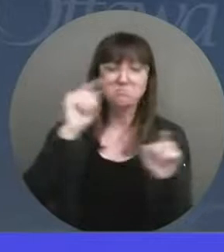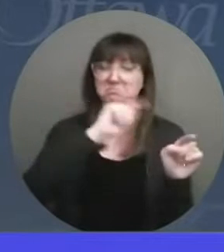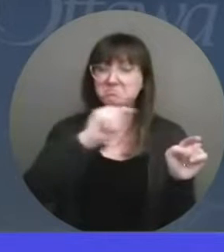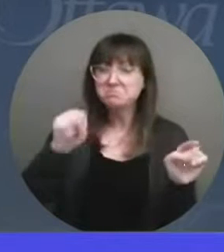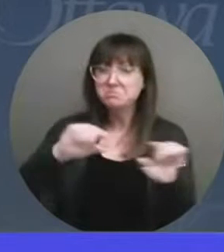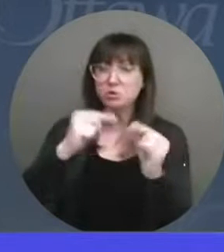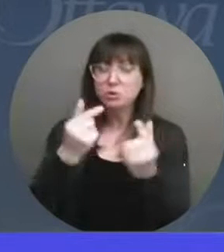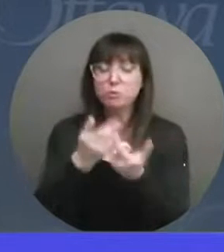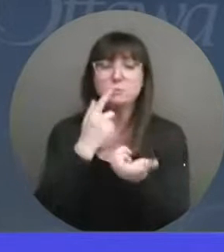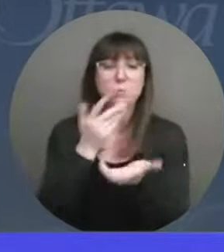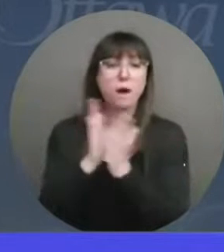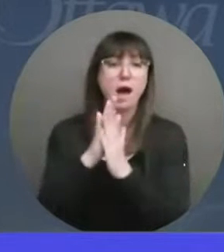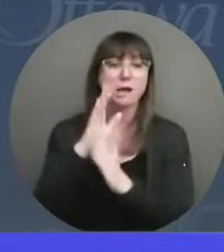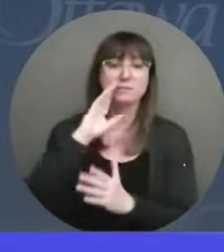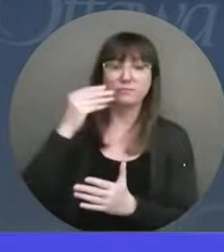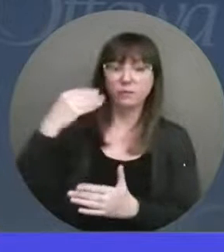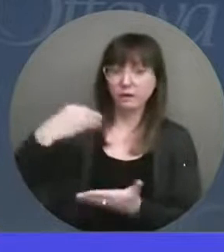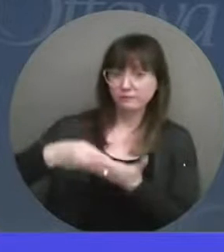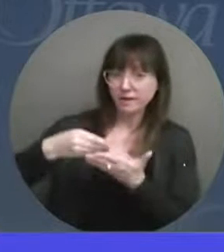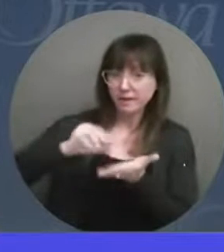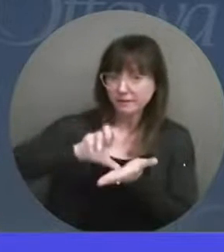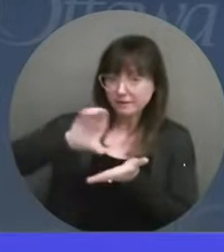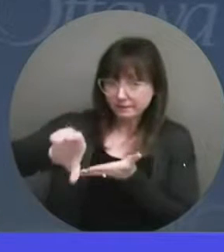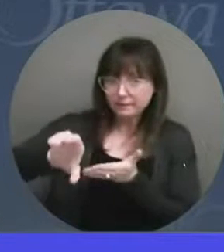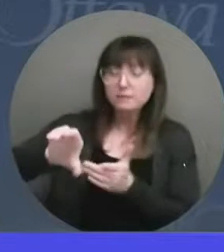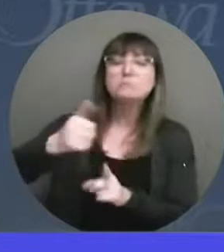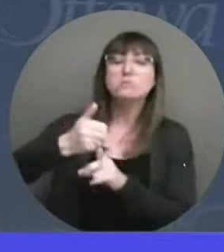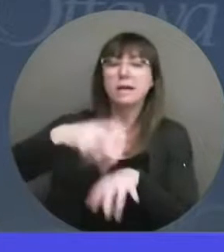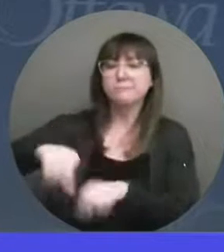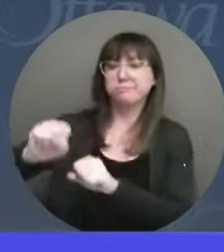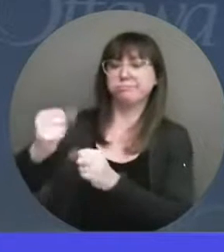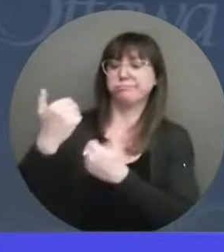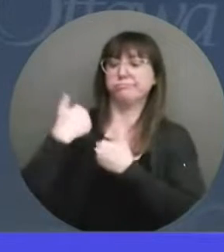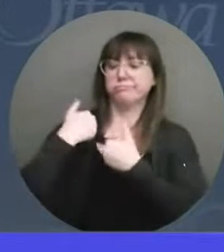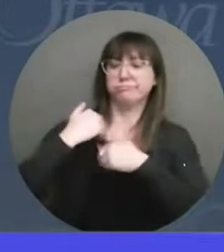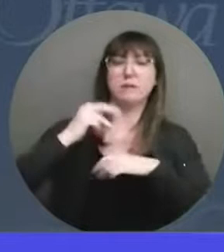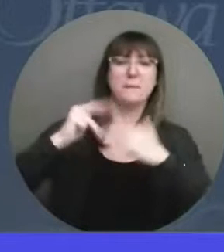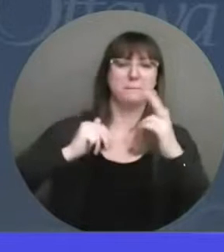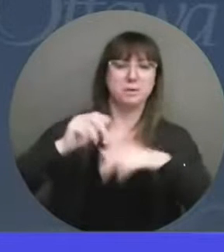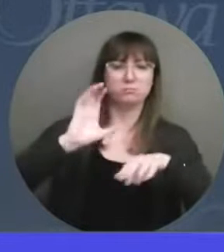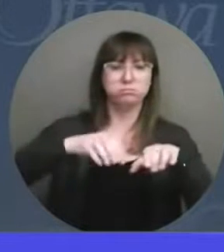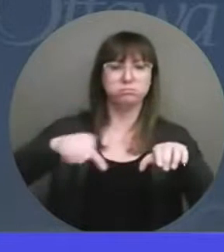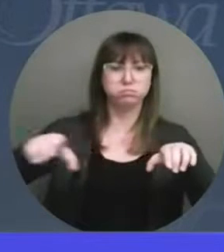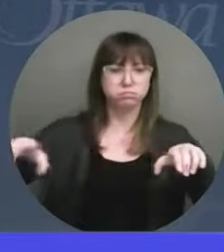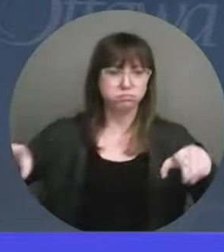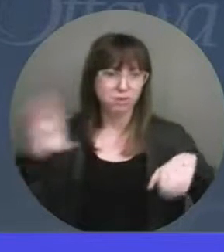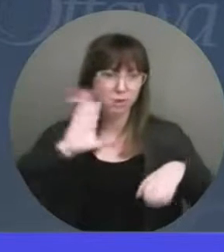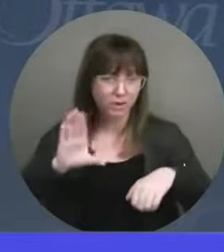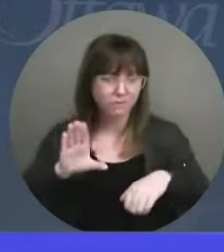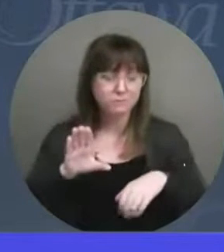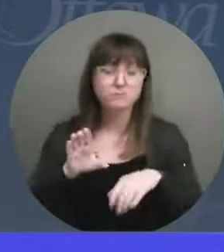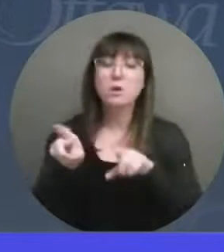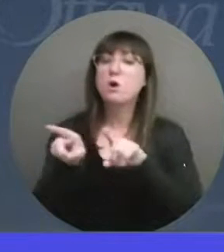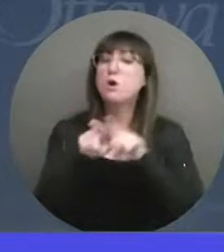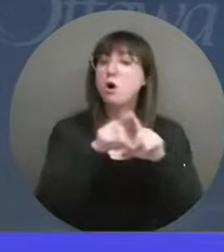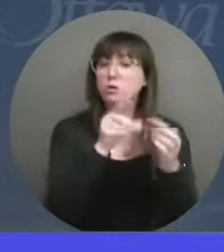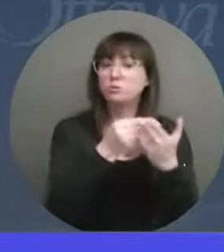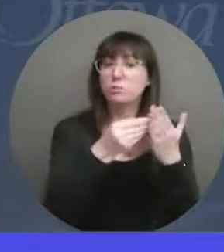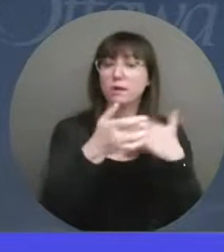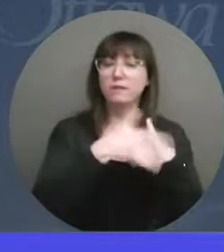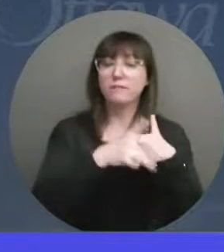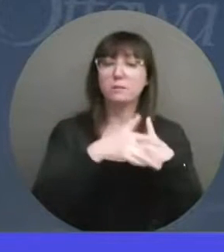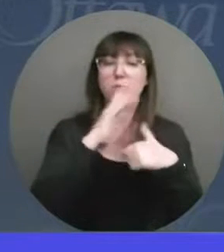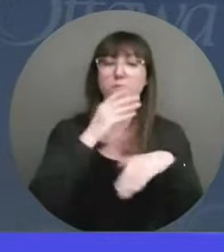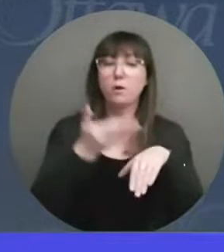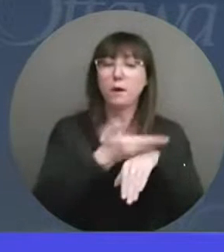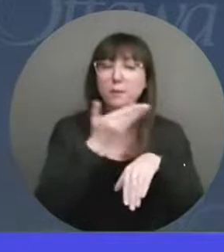they would take responsibility to build. In other instances, it also, there's funds available for upgrades of facilities. A number